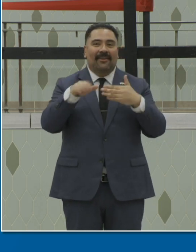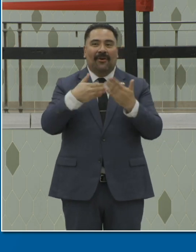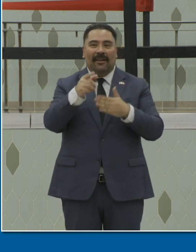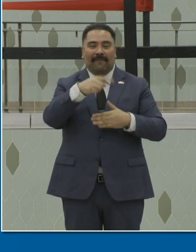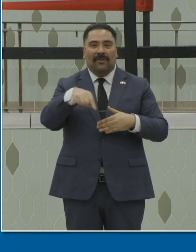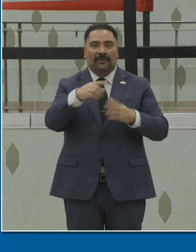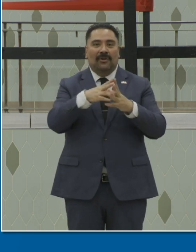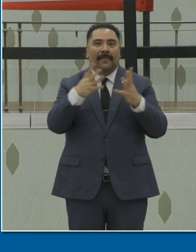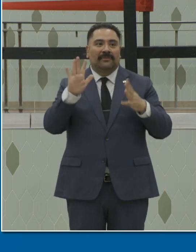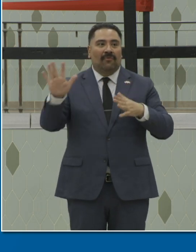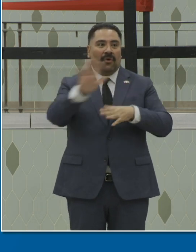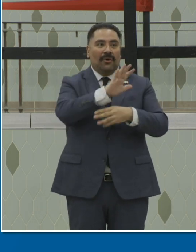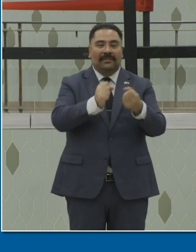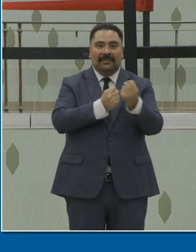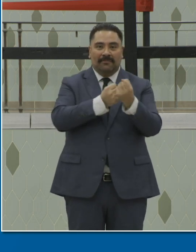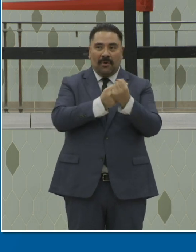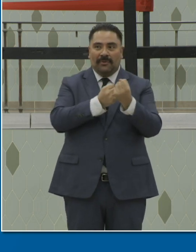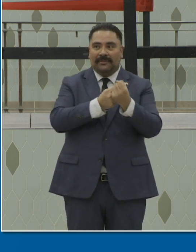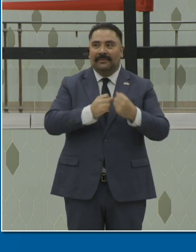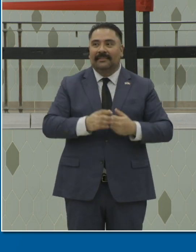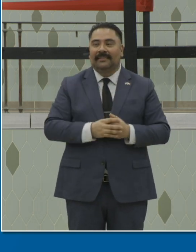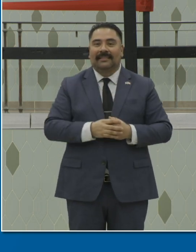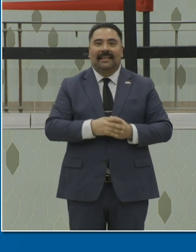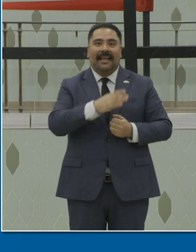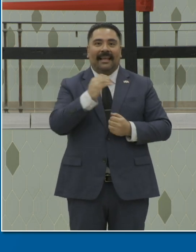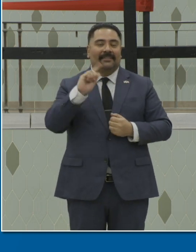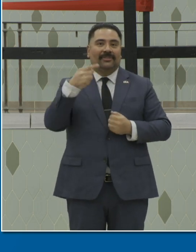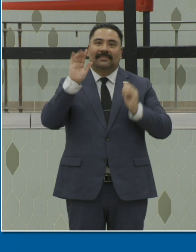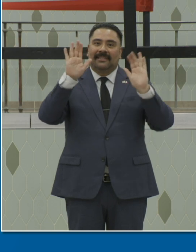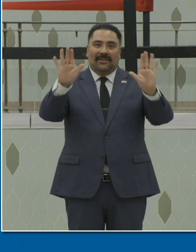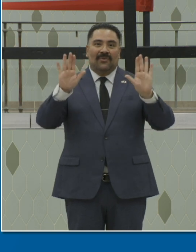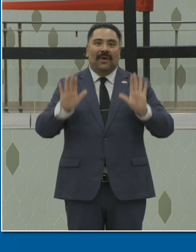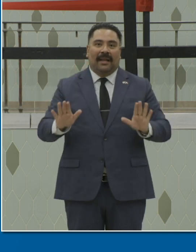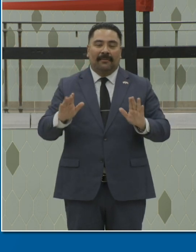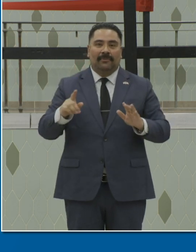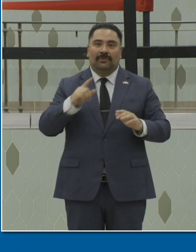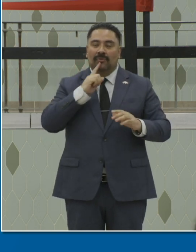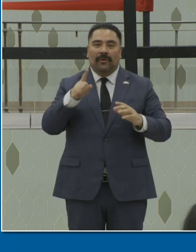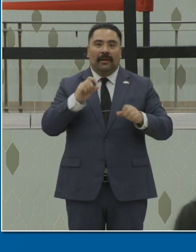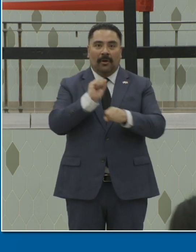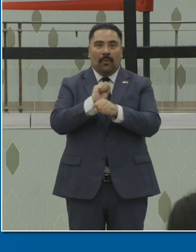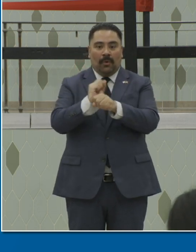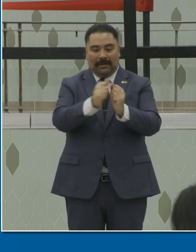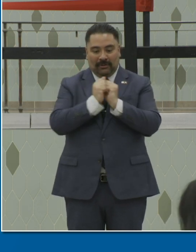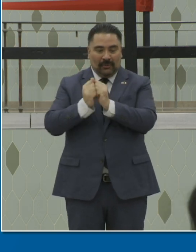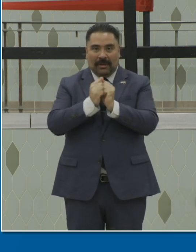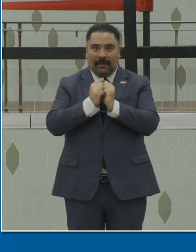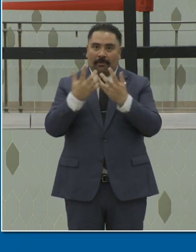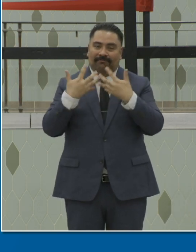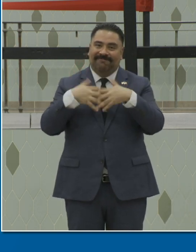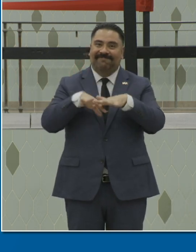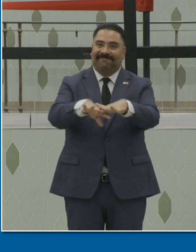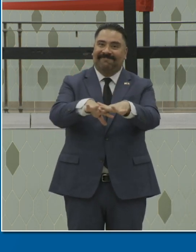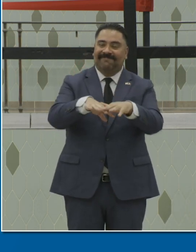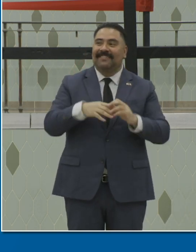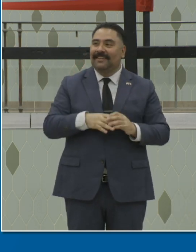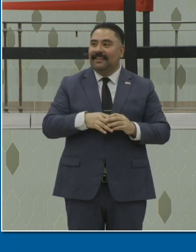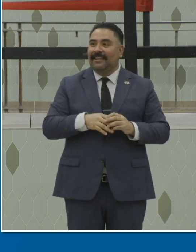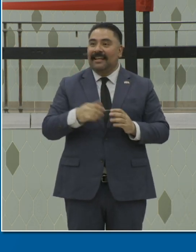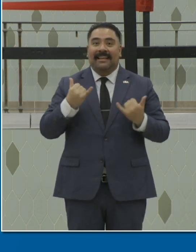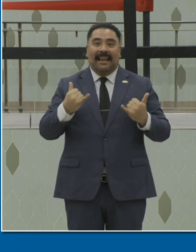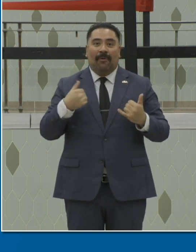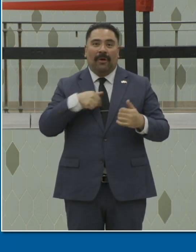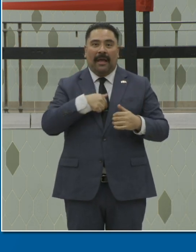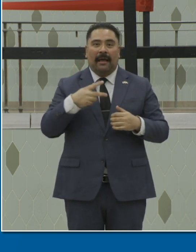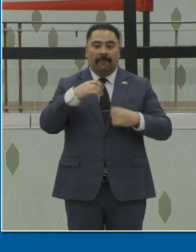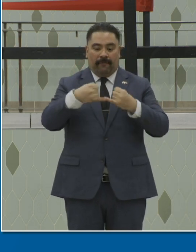So thank you all so much for your support. It's just incredible to pull it all together. And we are now